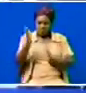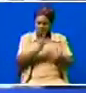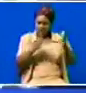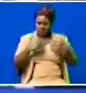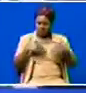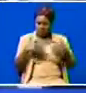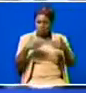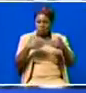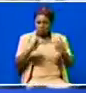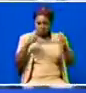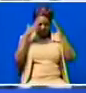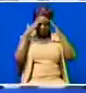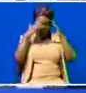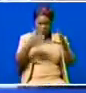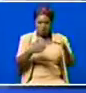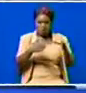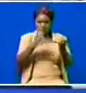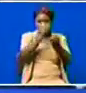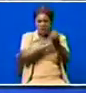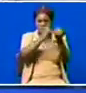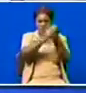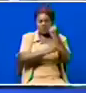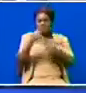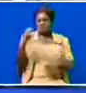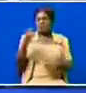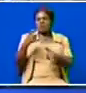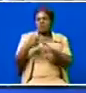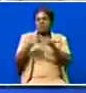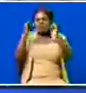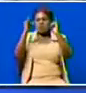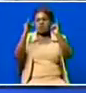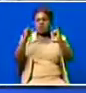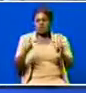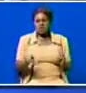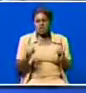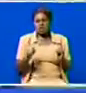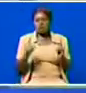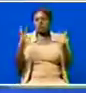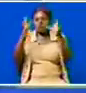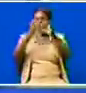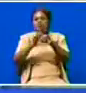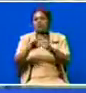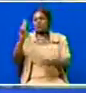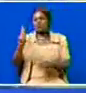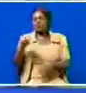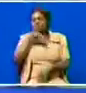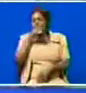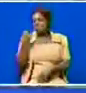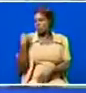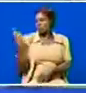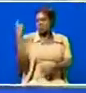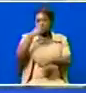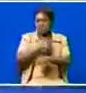are openly keen on harvesting political capital from the newfound Odinga-Kenyatta unity, which has in recent